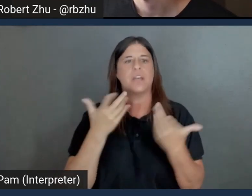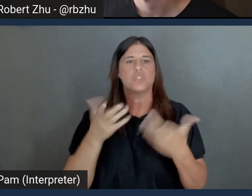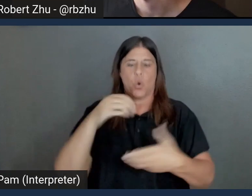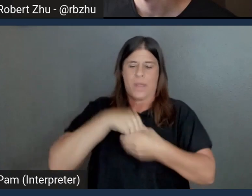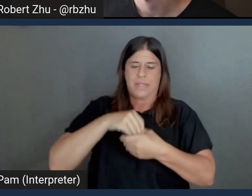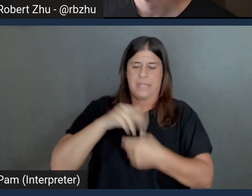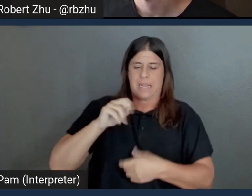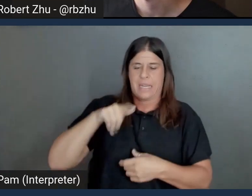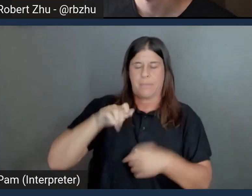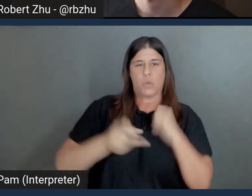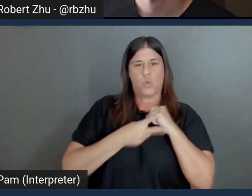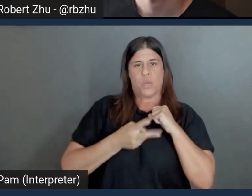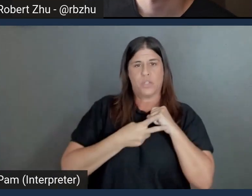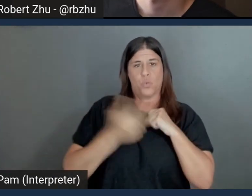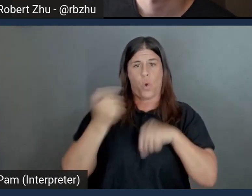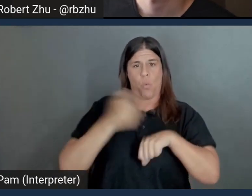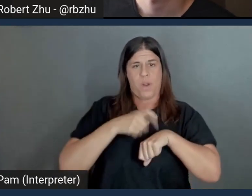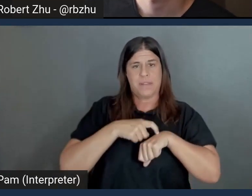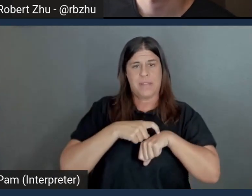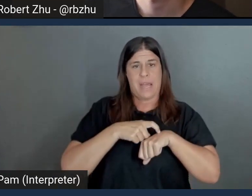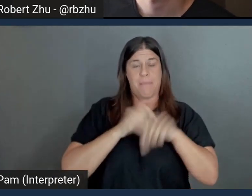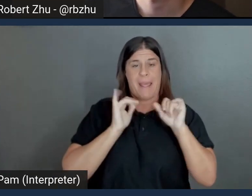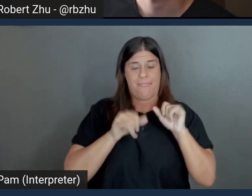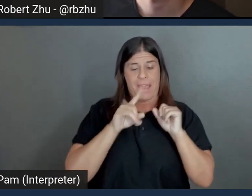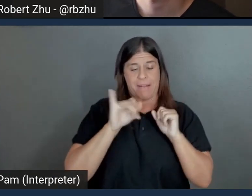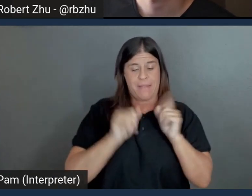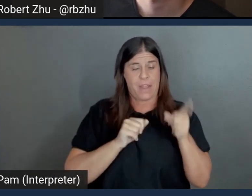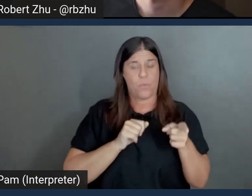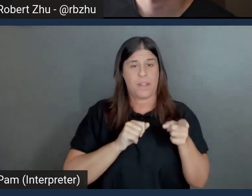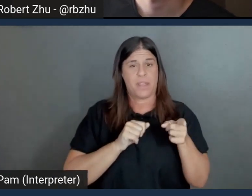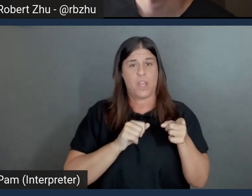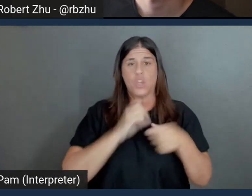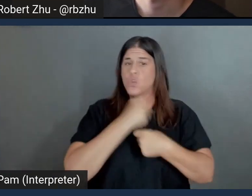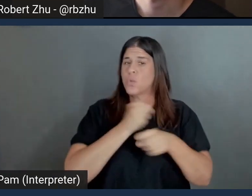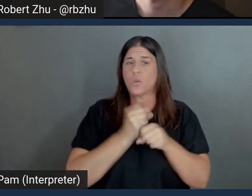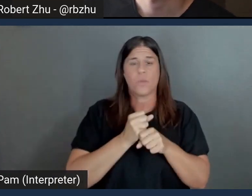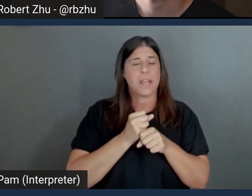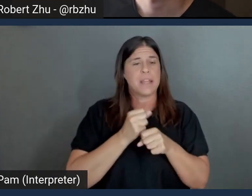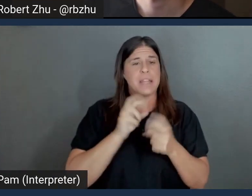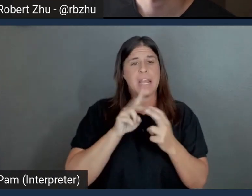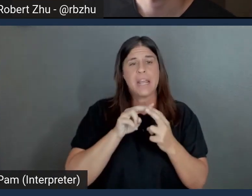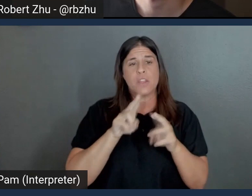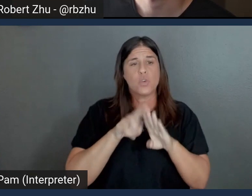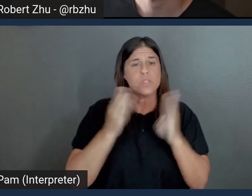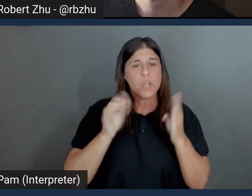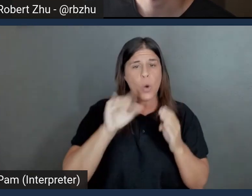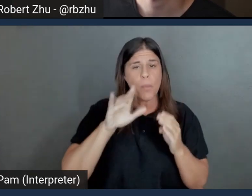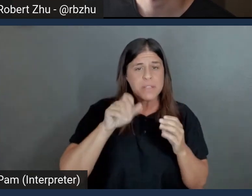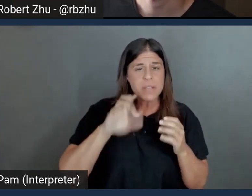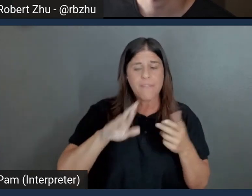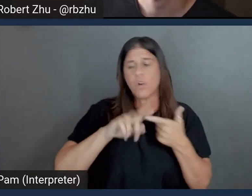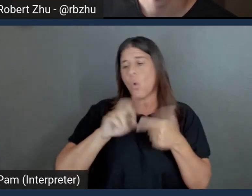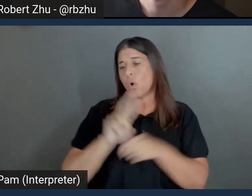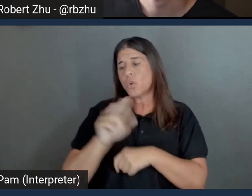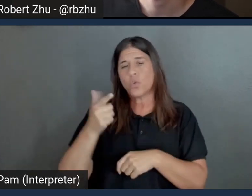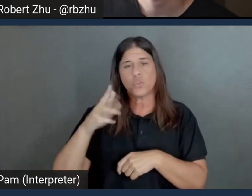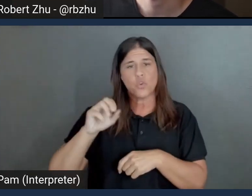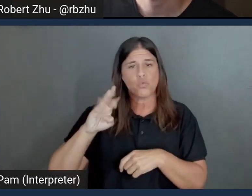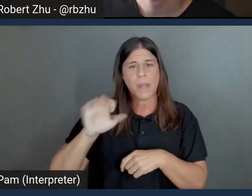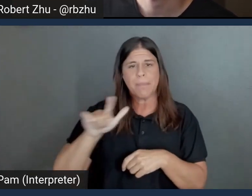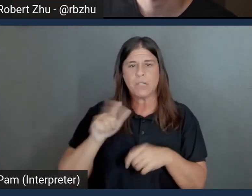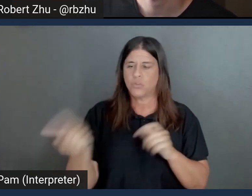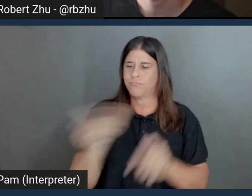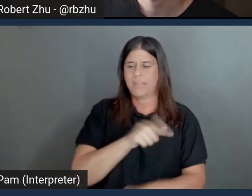your data one time and use that data. You can query that data either using OpenCypher or Gremlin. So we have provided this